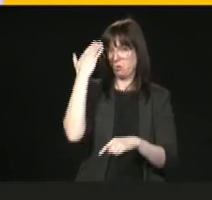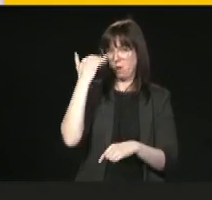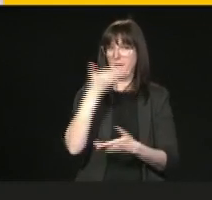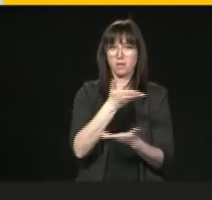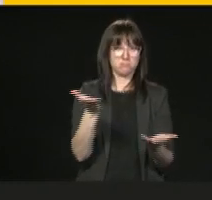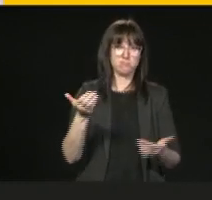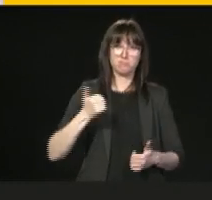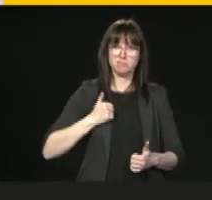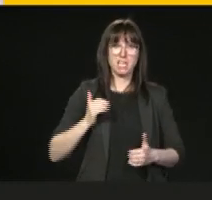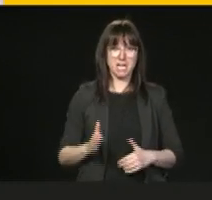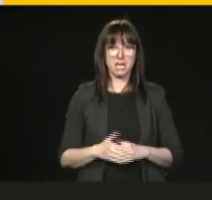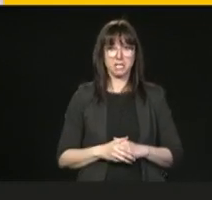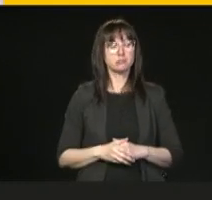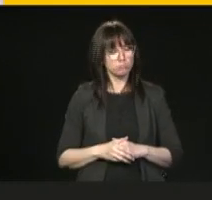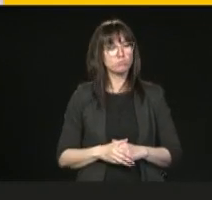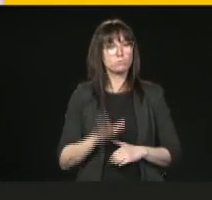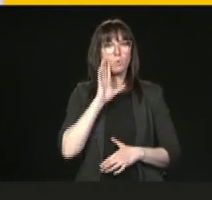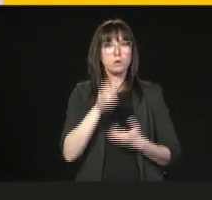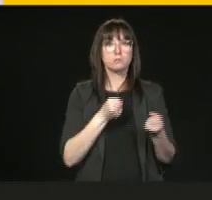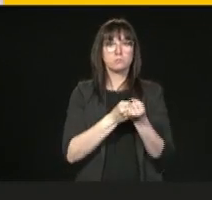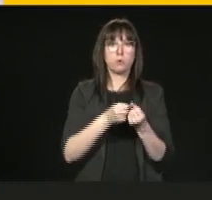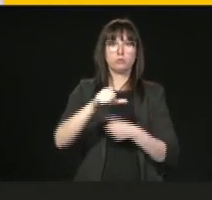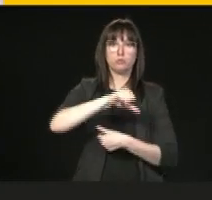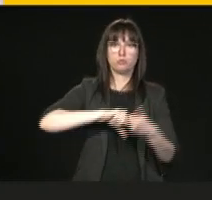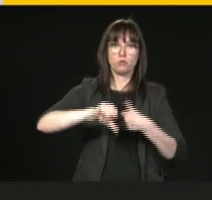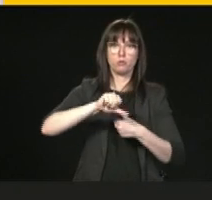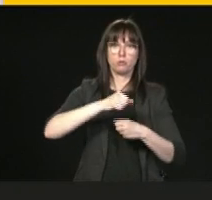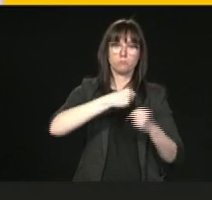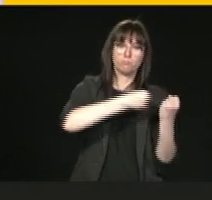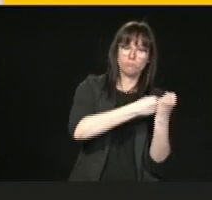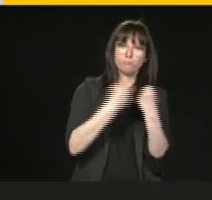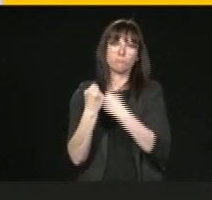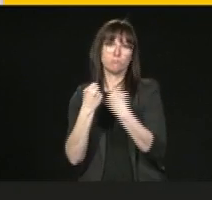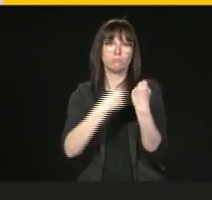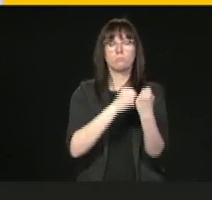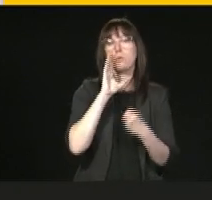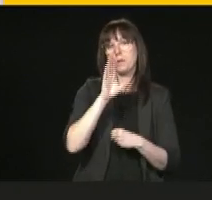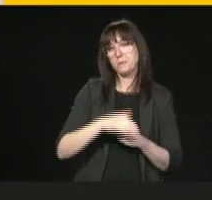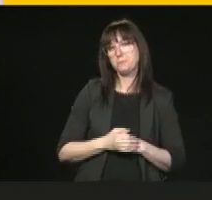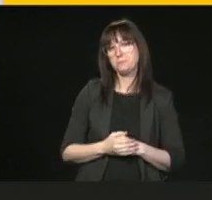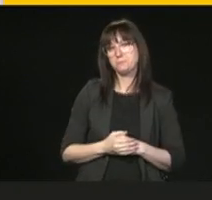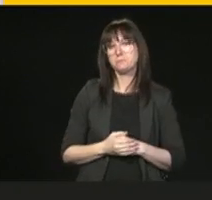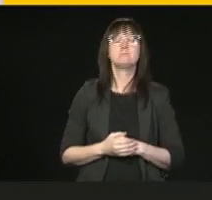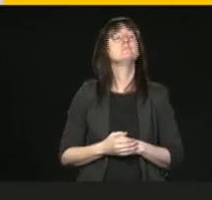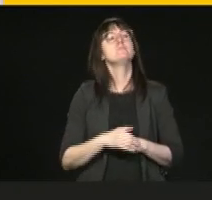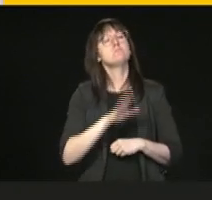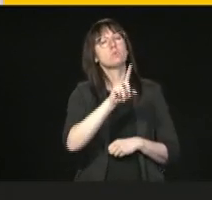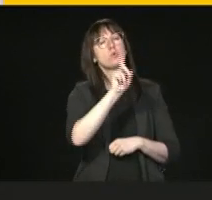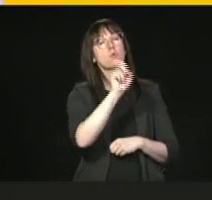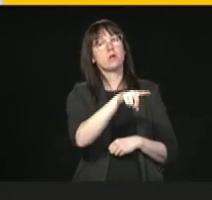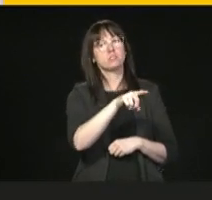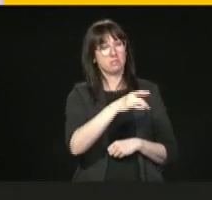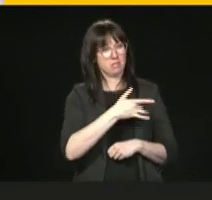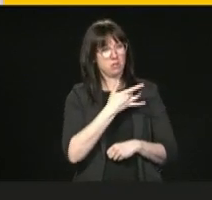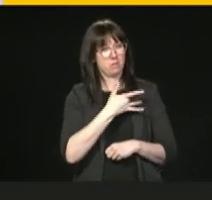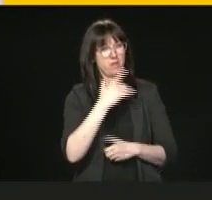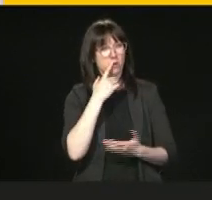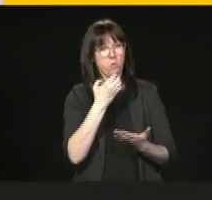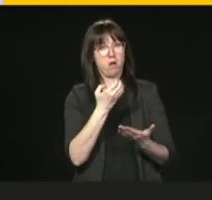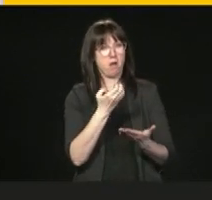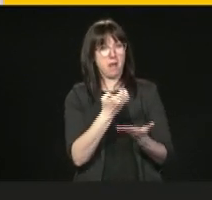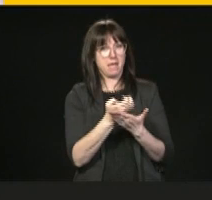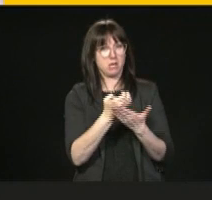what they need to do to be there for each other and to keep us all safe. Est-ce qu'il faut s'attendre à une mise à jour économique avant un budget? Should we expect an